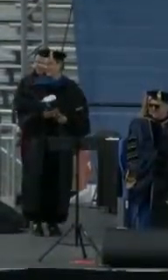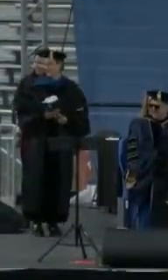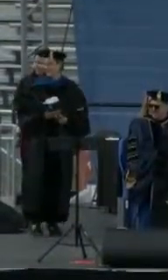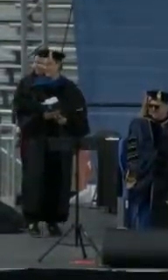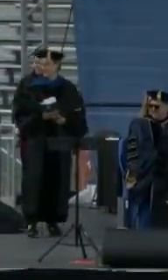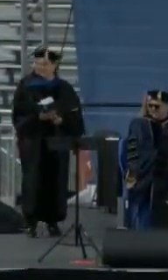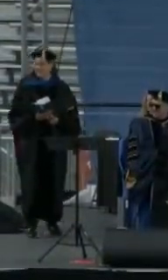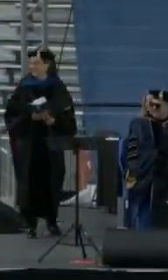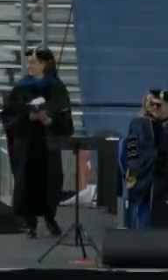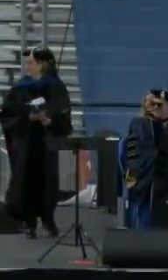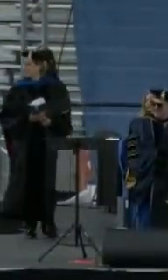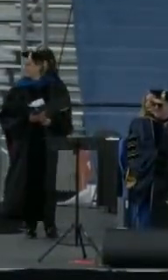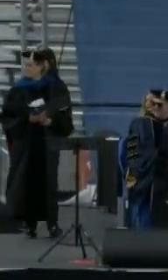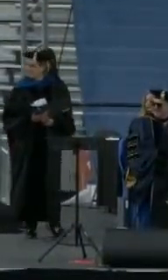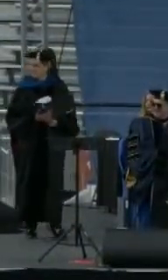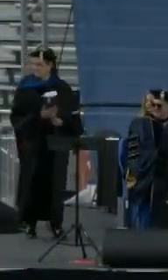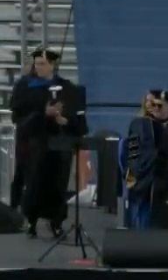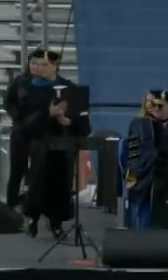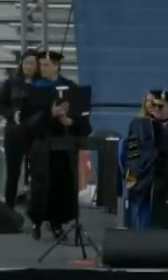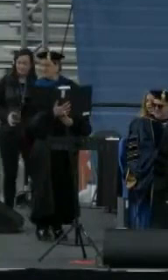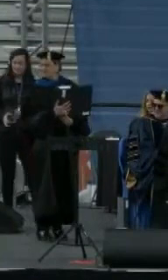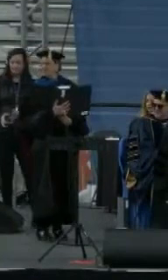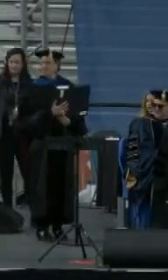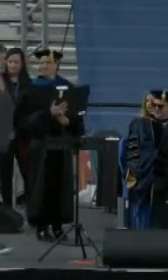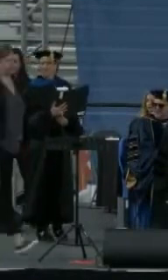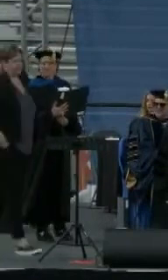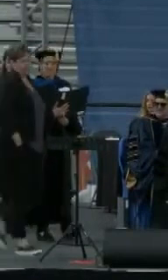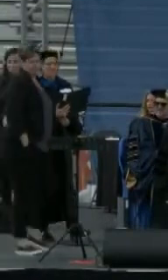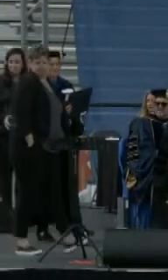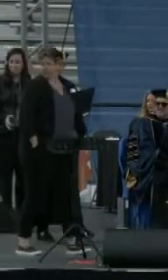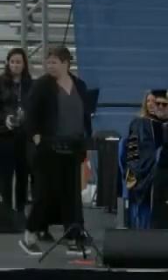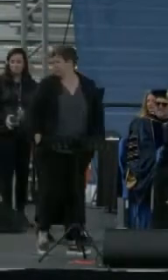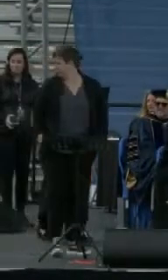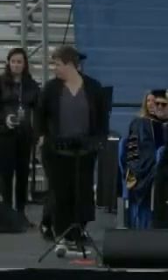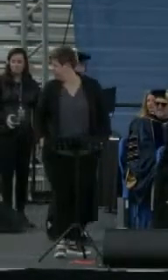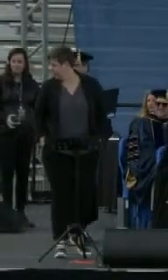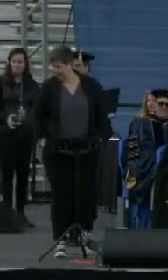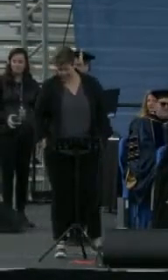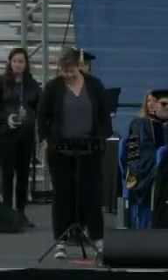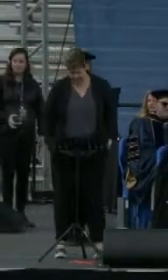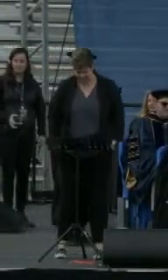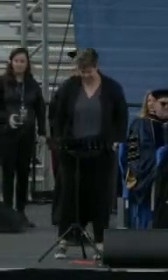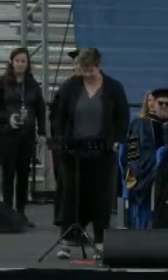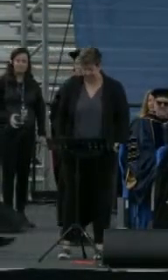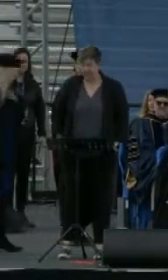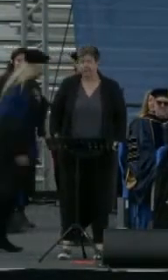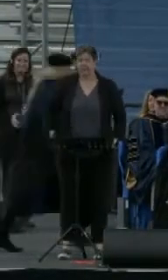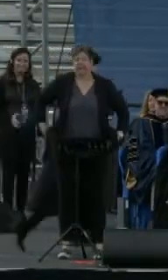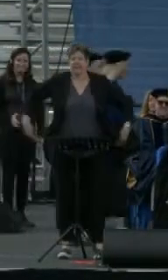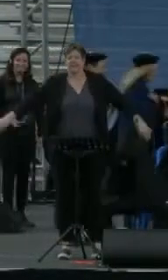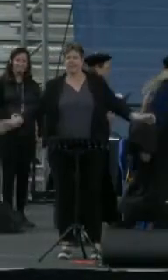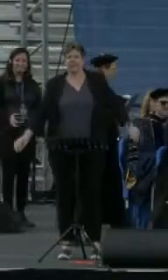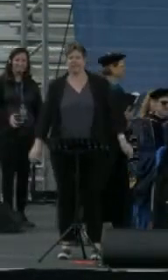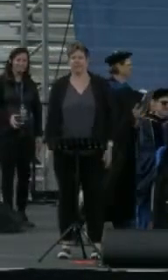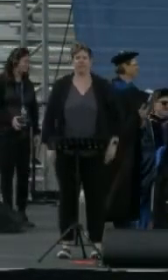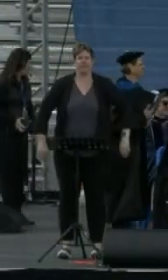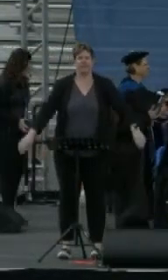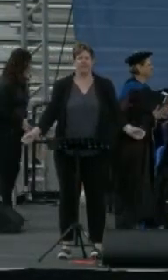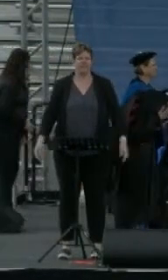I kept thinking, what if the ink melts? I do that soon. The people get to just